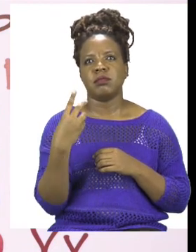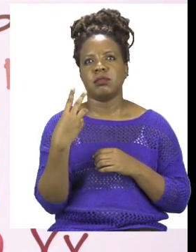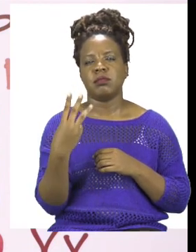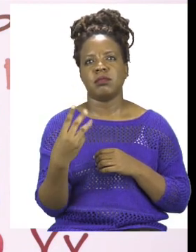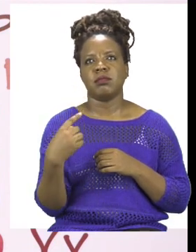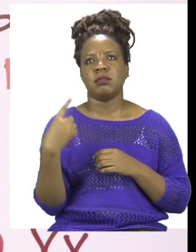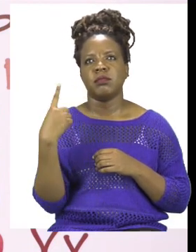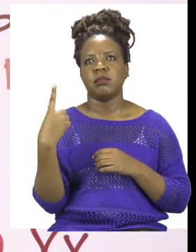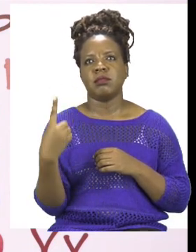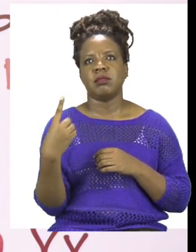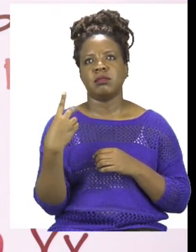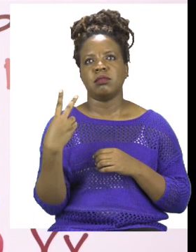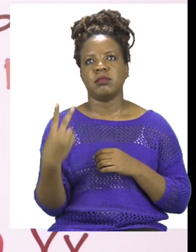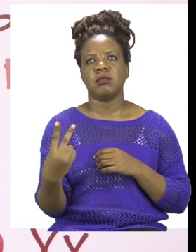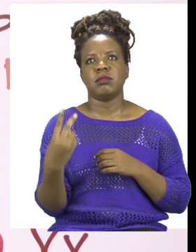1, 2, 3.